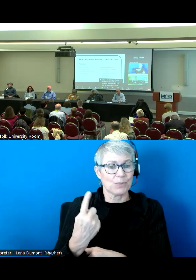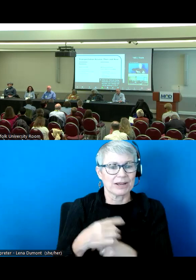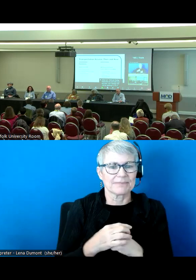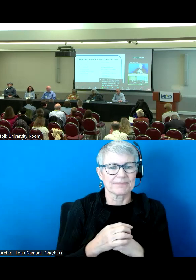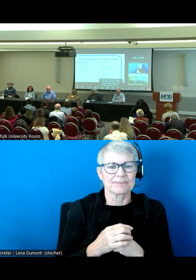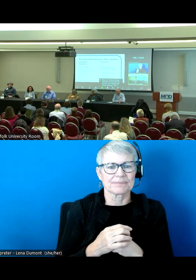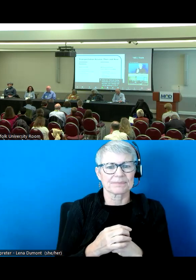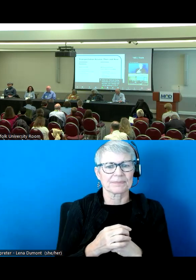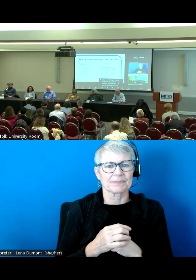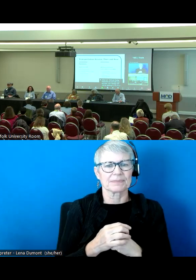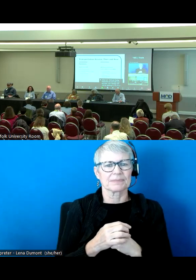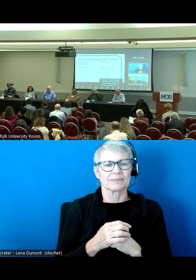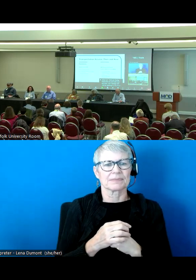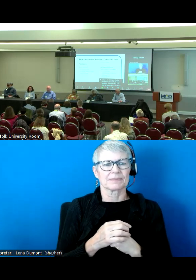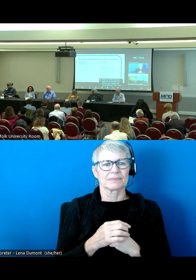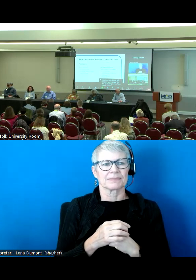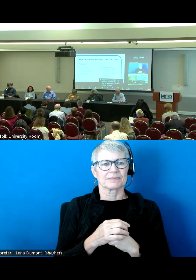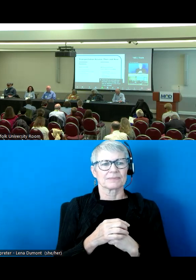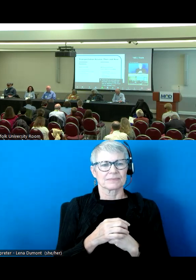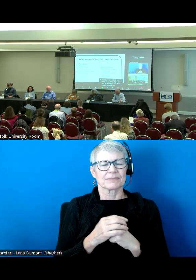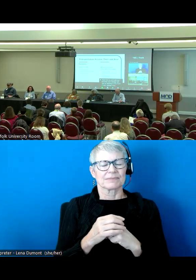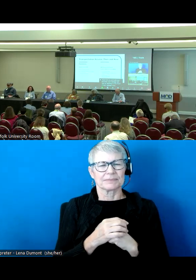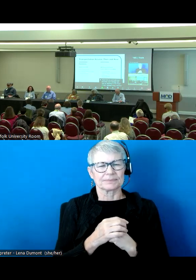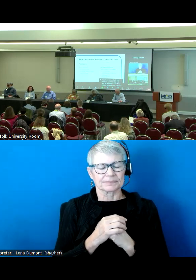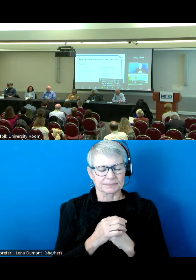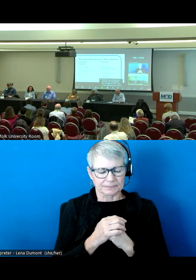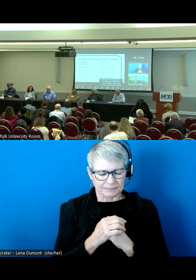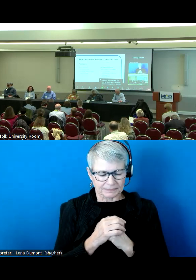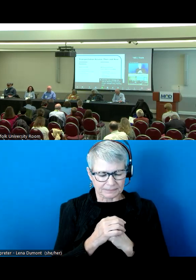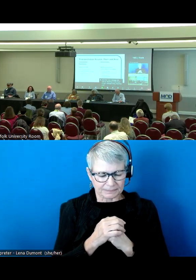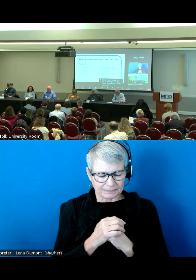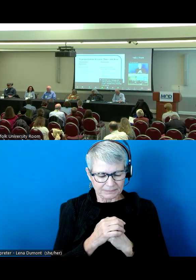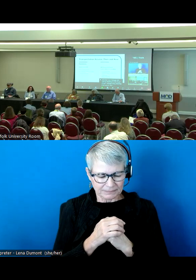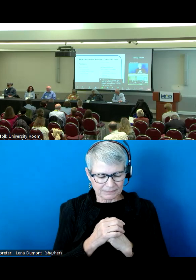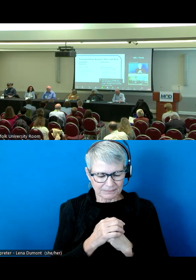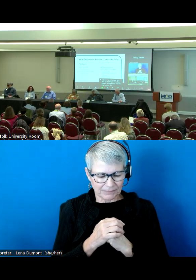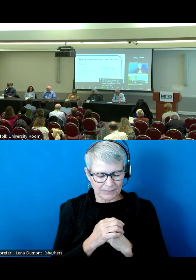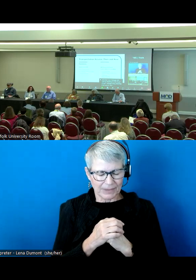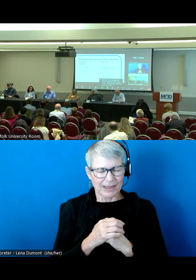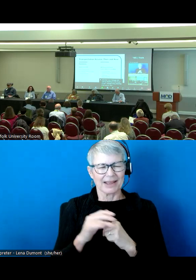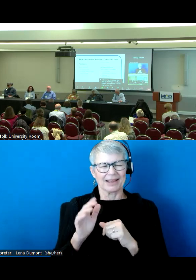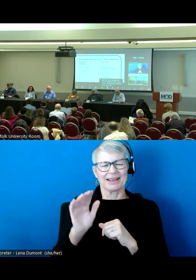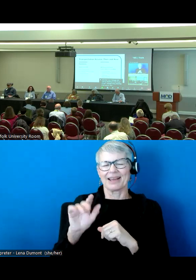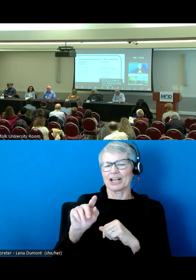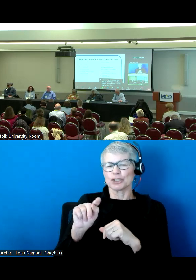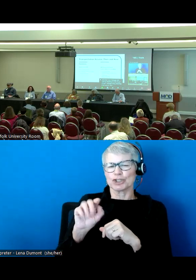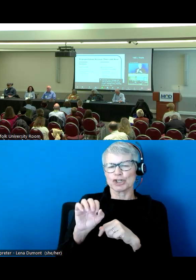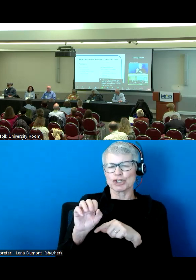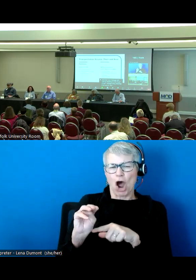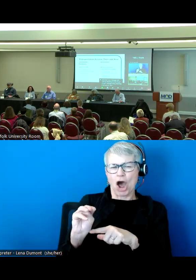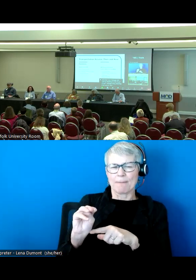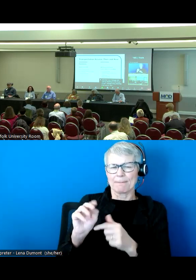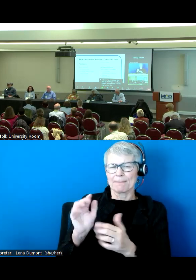your message being amplified in all sorts of ways. I watching the video about Tom and seeing his family